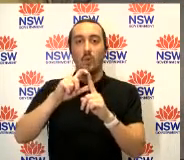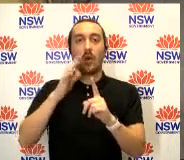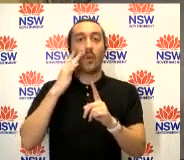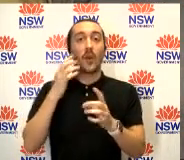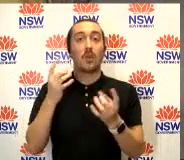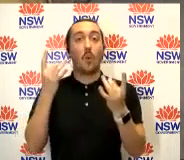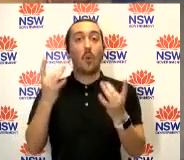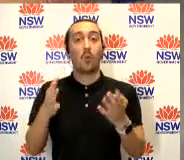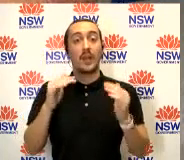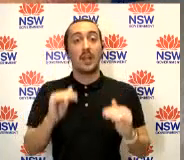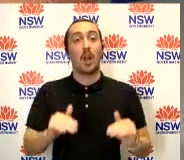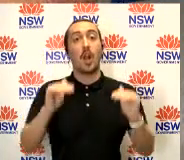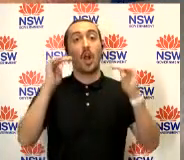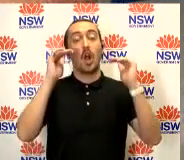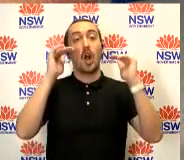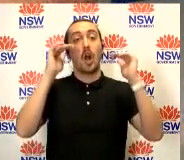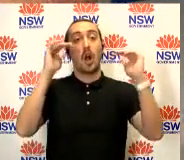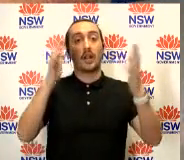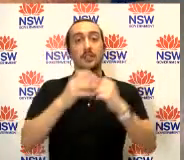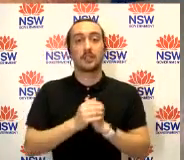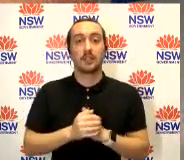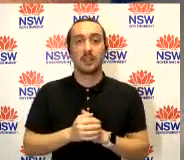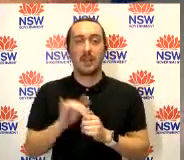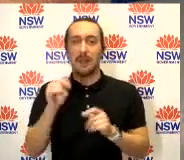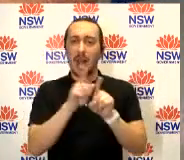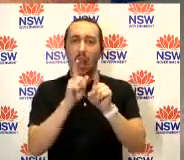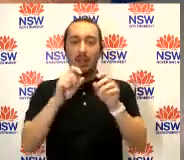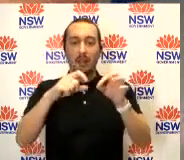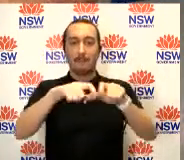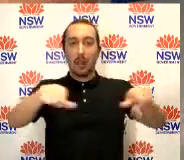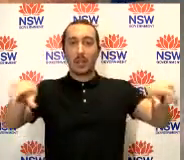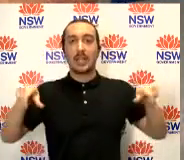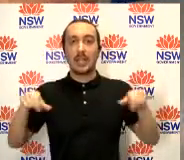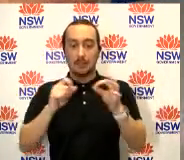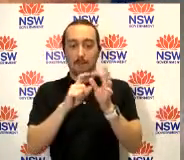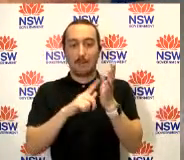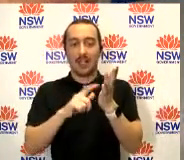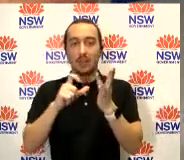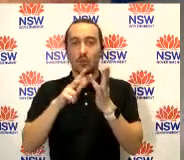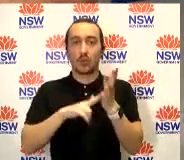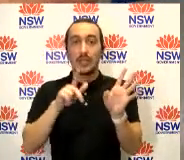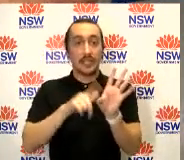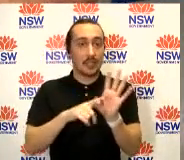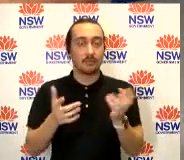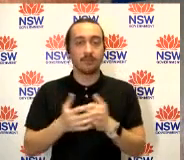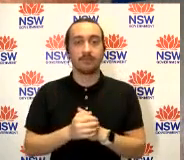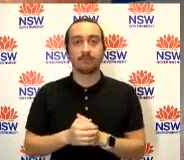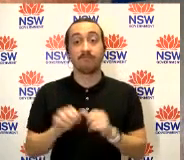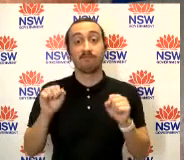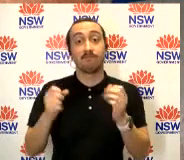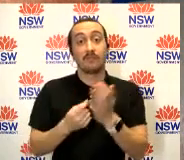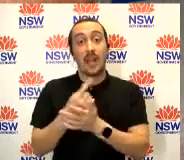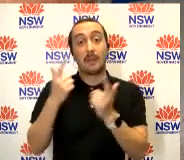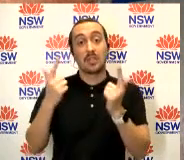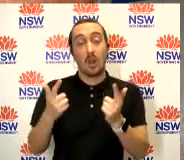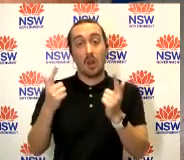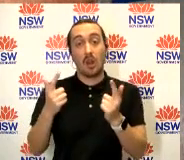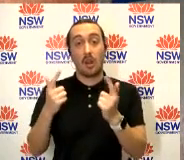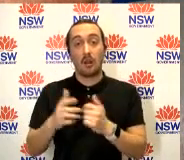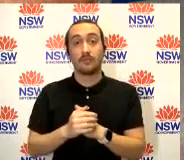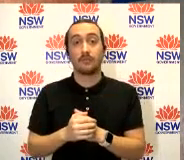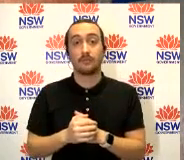Well, it comes down to risk assessment. This happens quite a fair bit. And